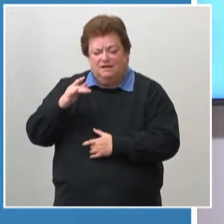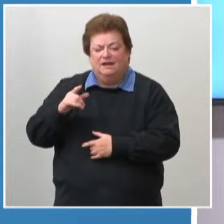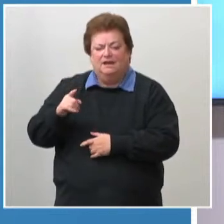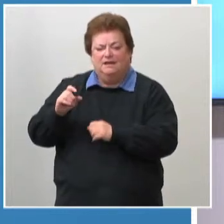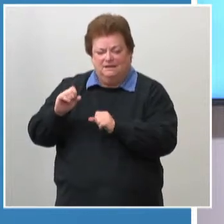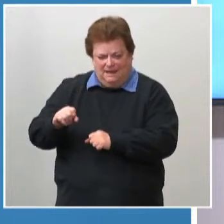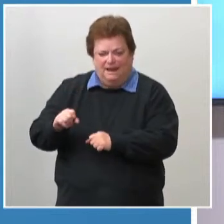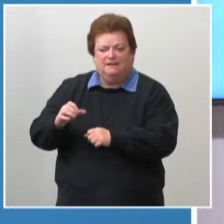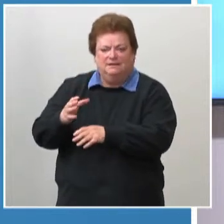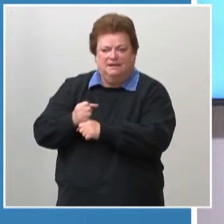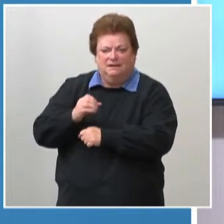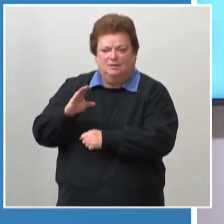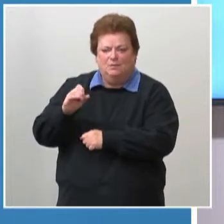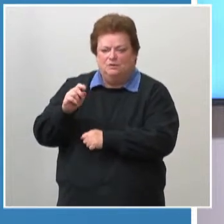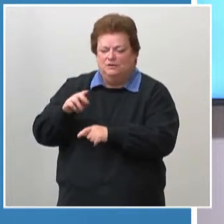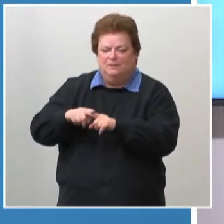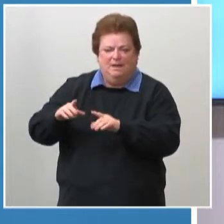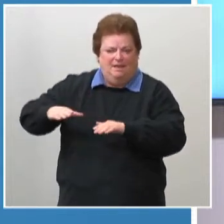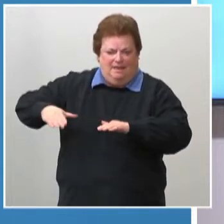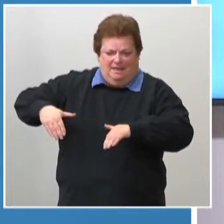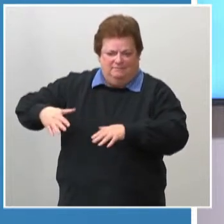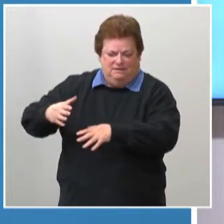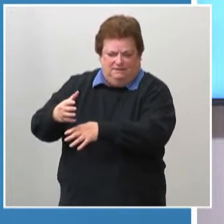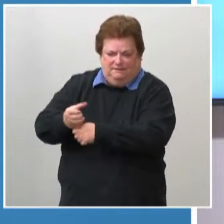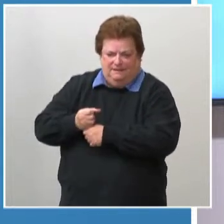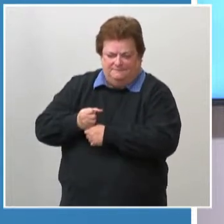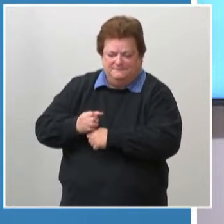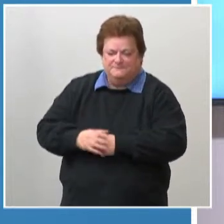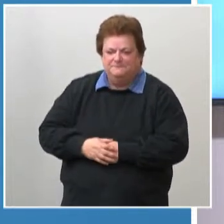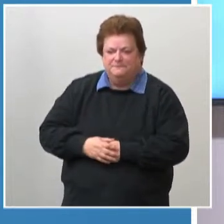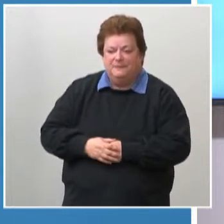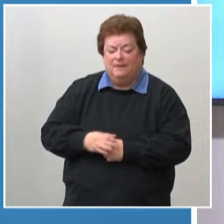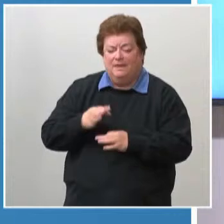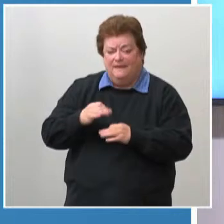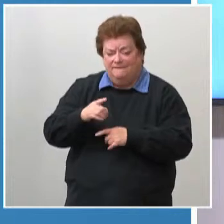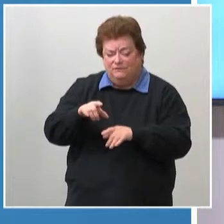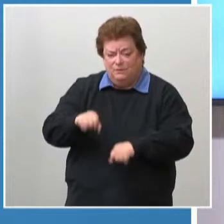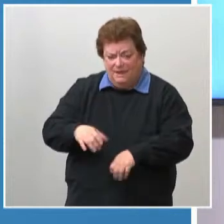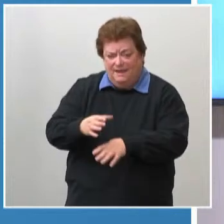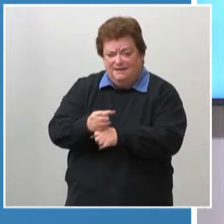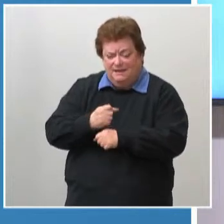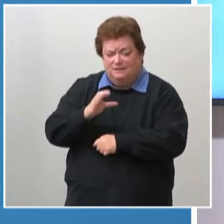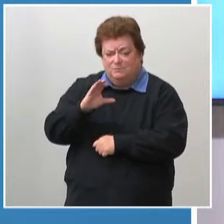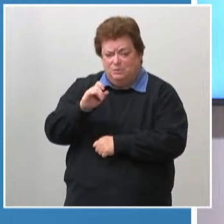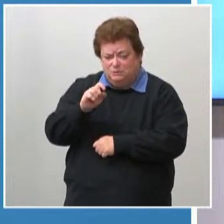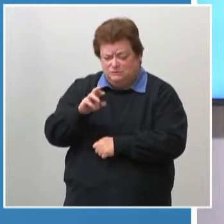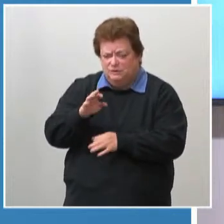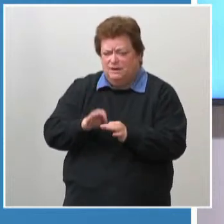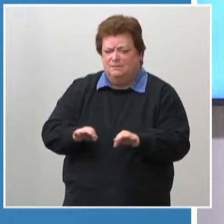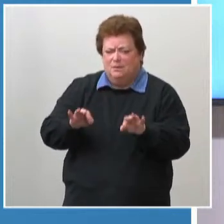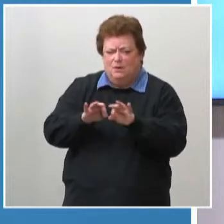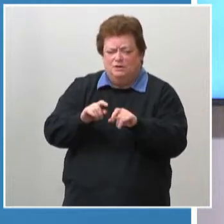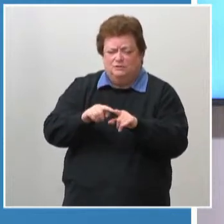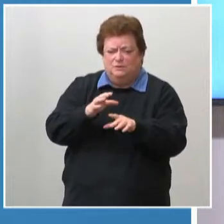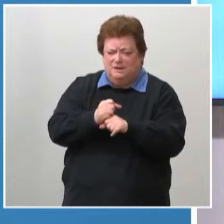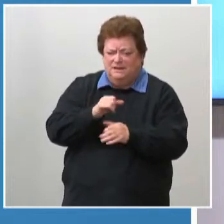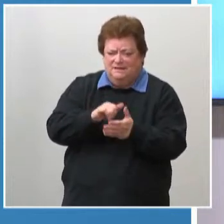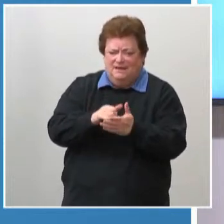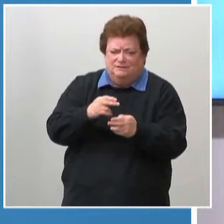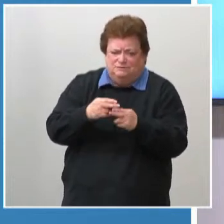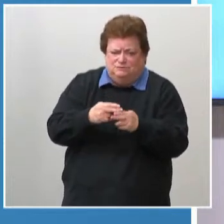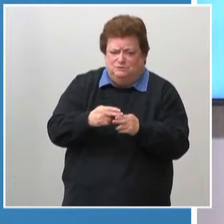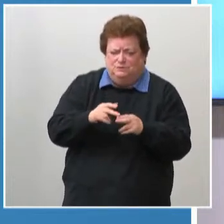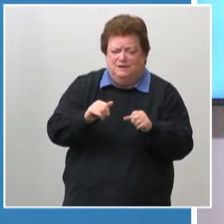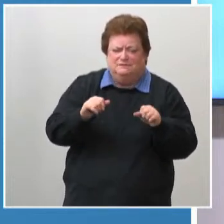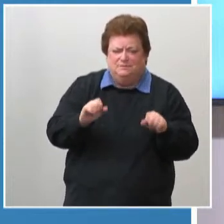booster dose, but hadn't received it yet. If you're eligible for a booster dose, it's important to get it as soon